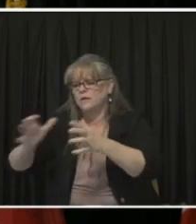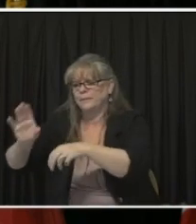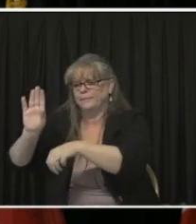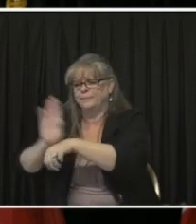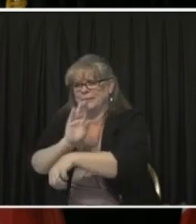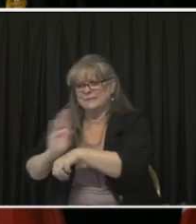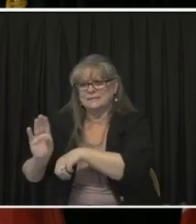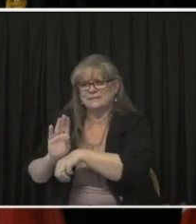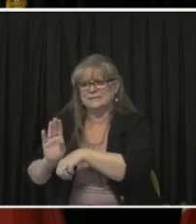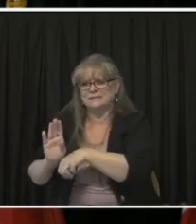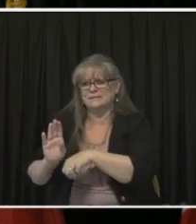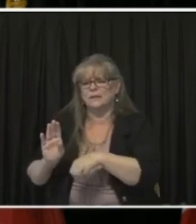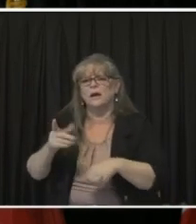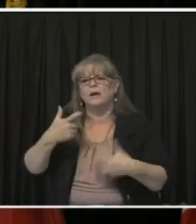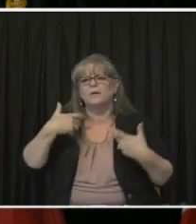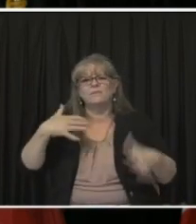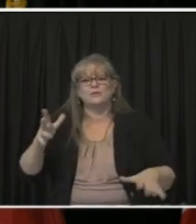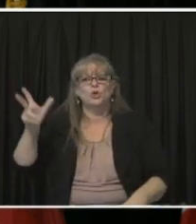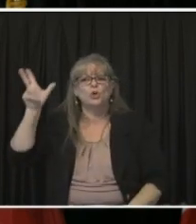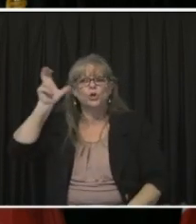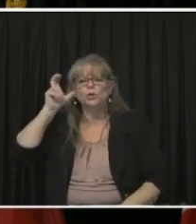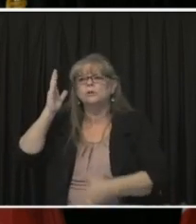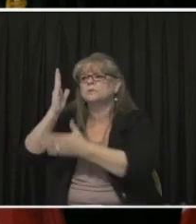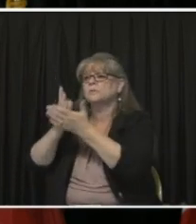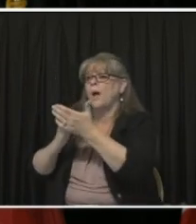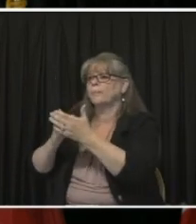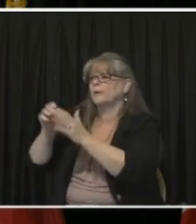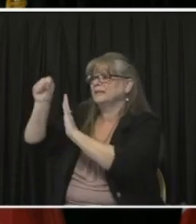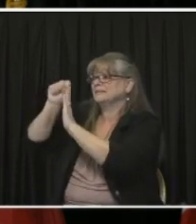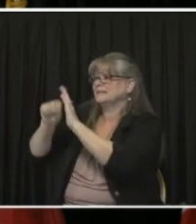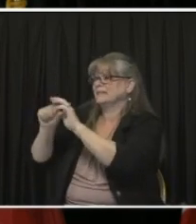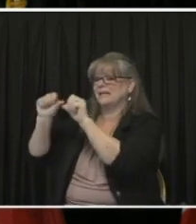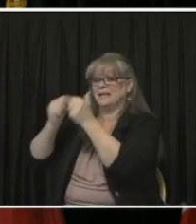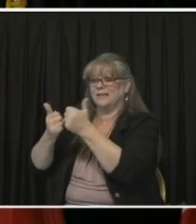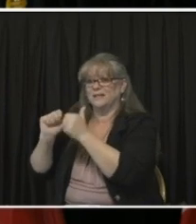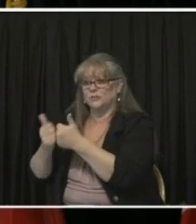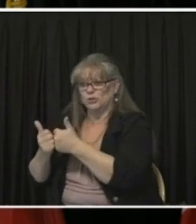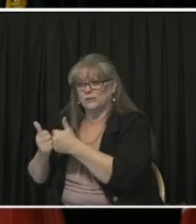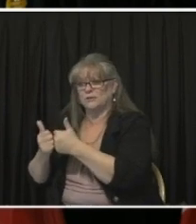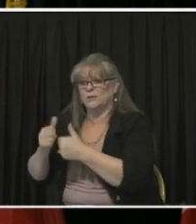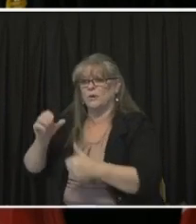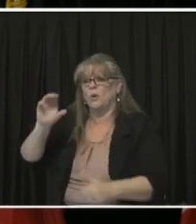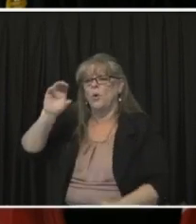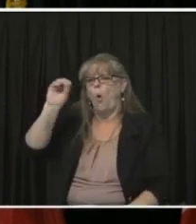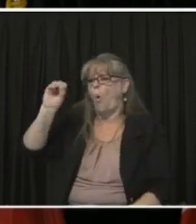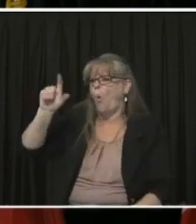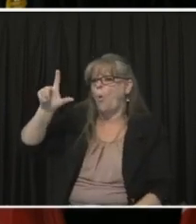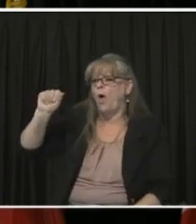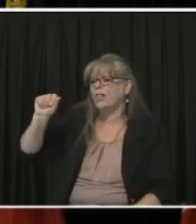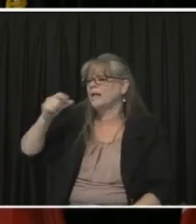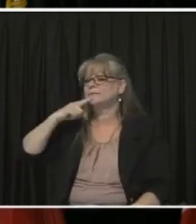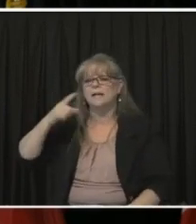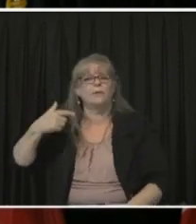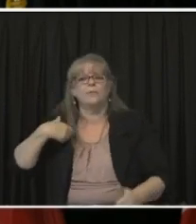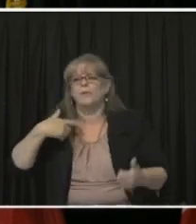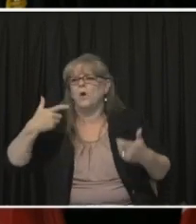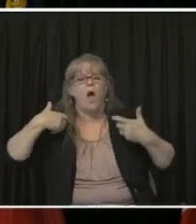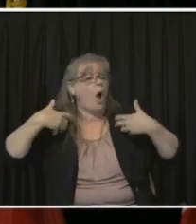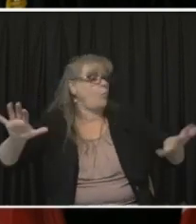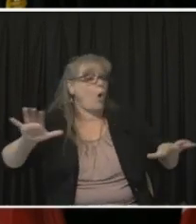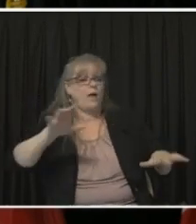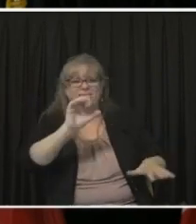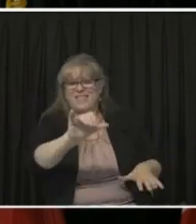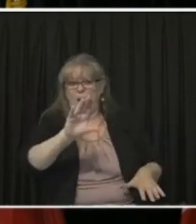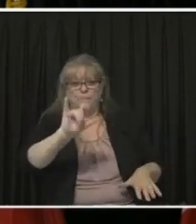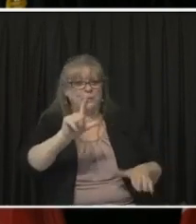hearing that there are certain state agencies, such as OEdit, that want lawmakers to back away from those kind of bills. Given